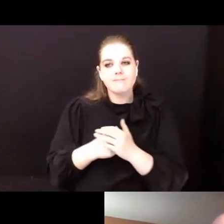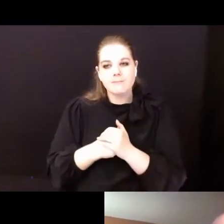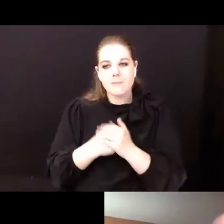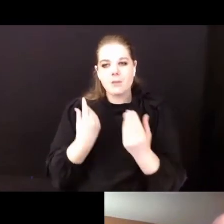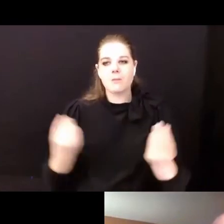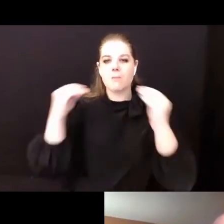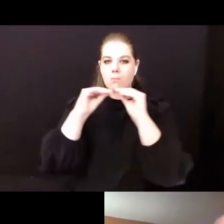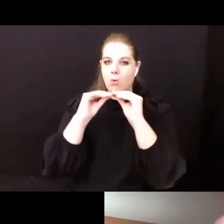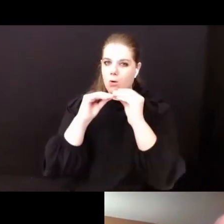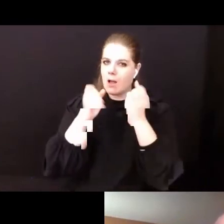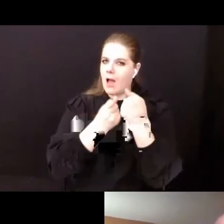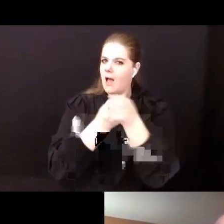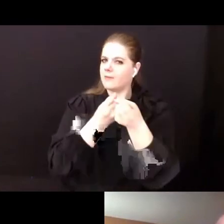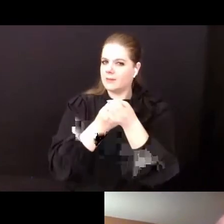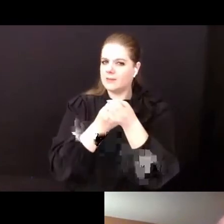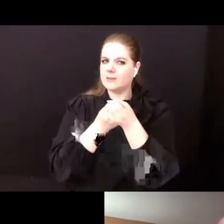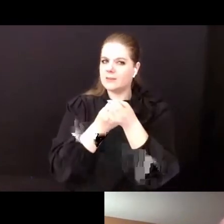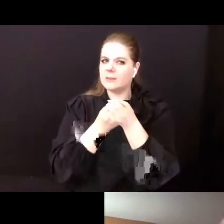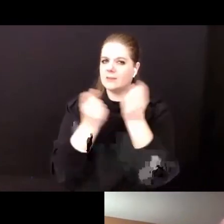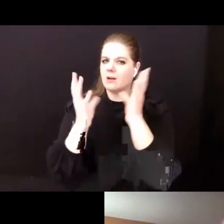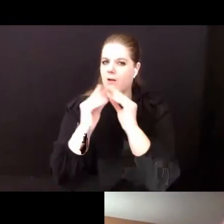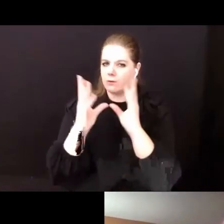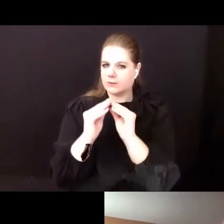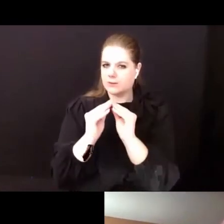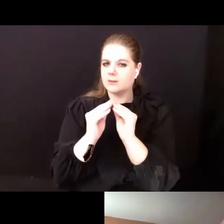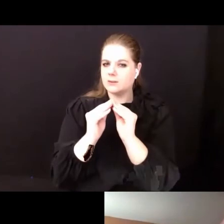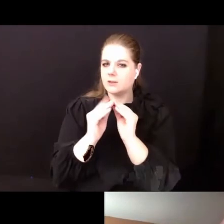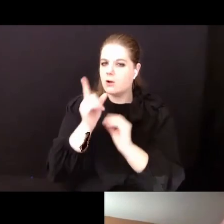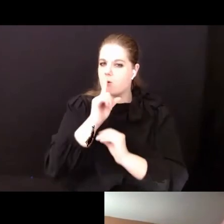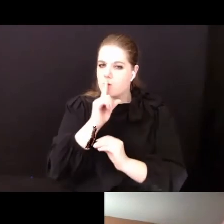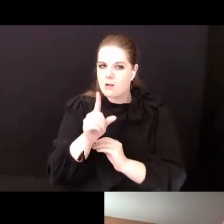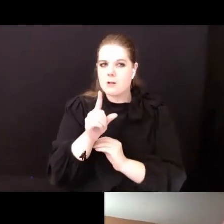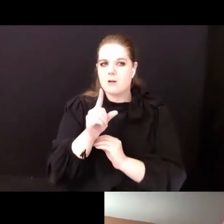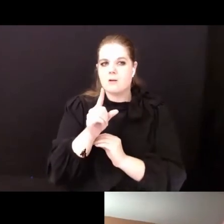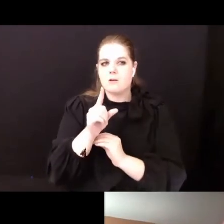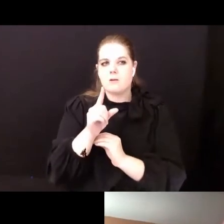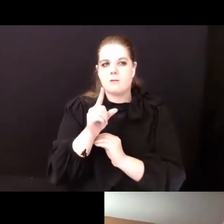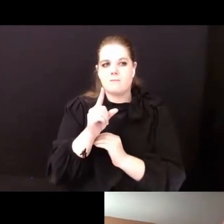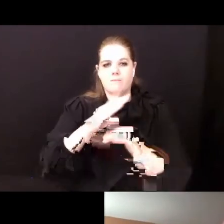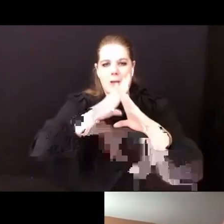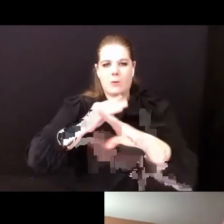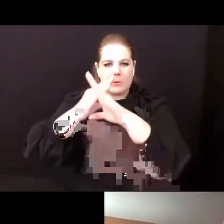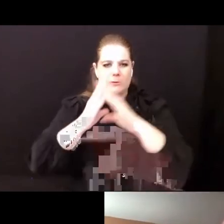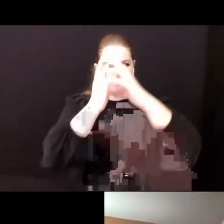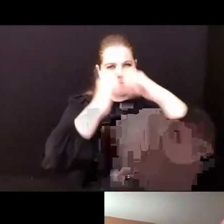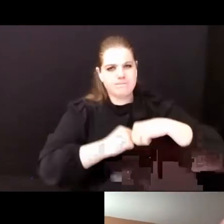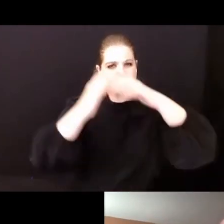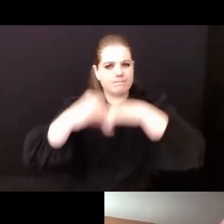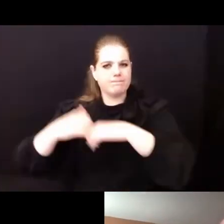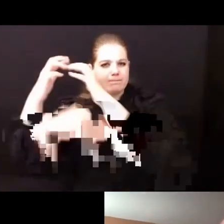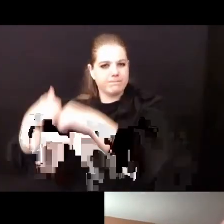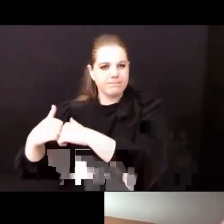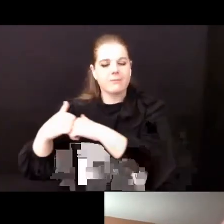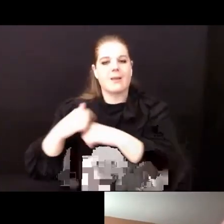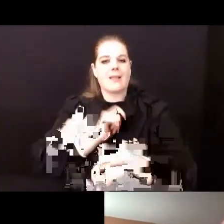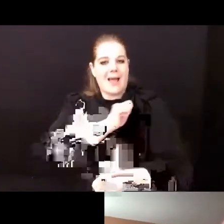of an advocacy kind of conference, and really breaking down barriers and changing attitudes. And I think you know a